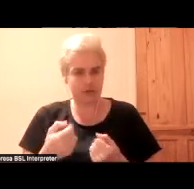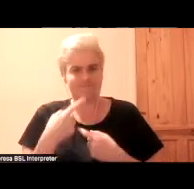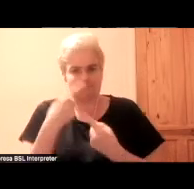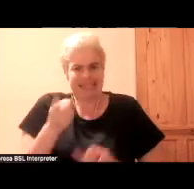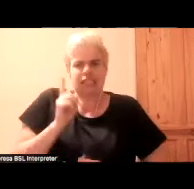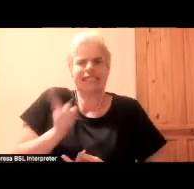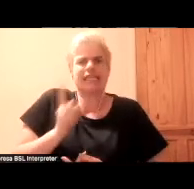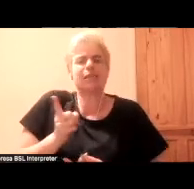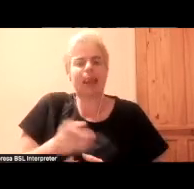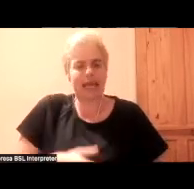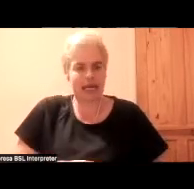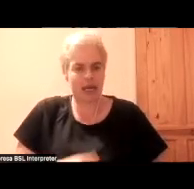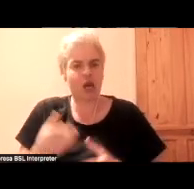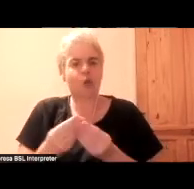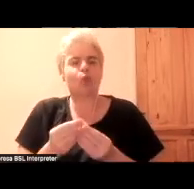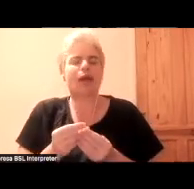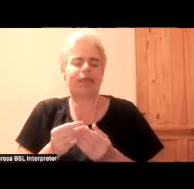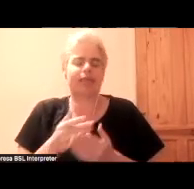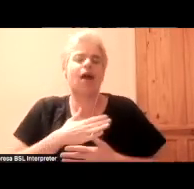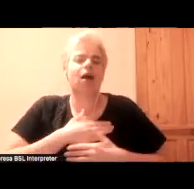discipline with compassion.